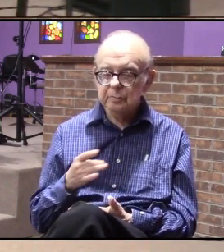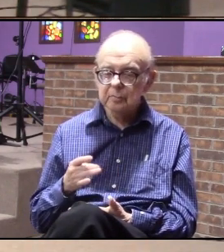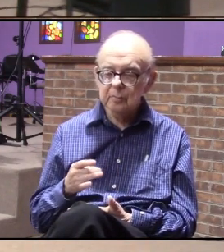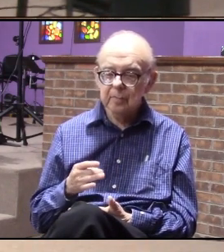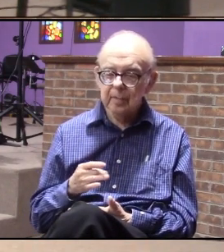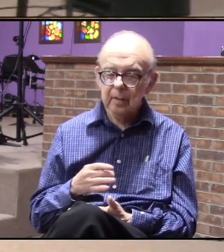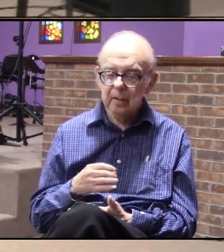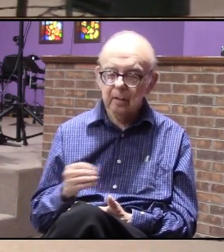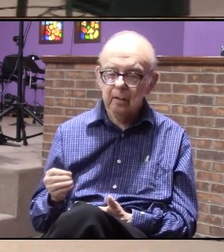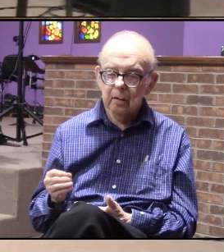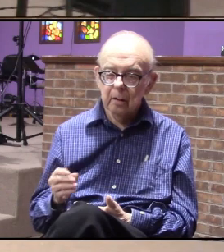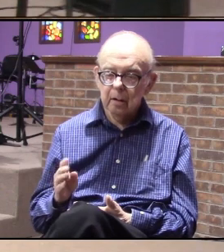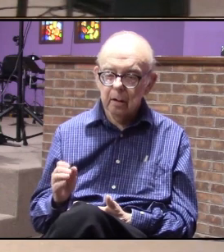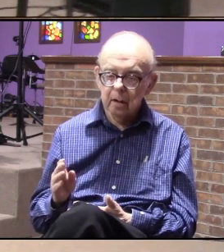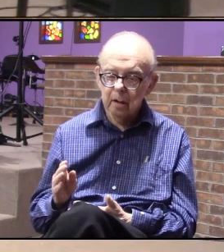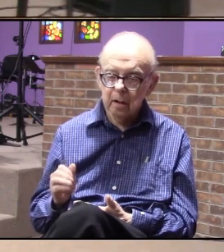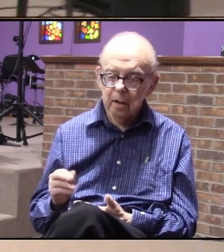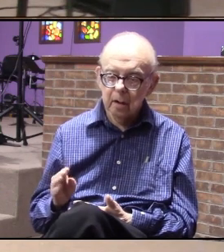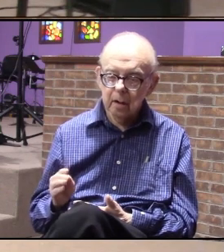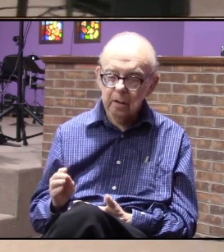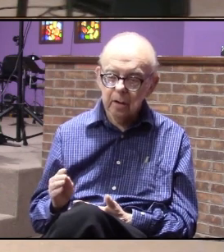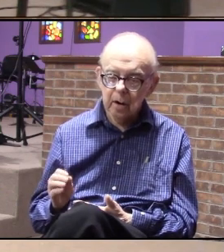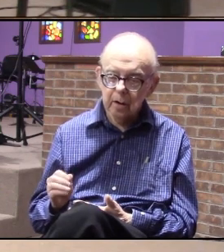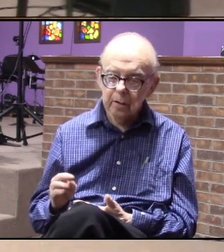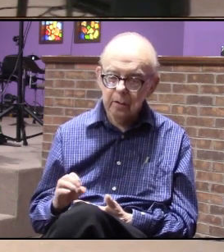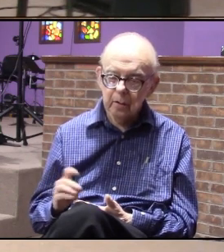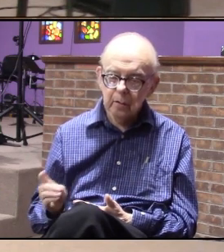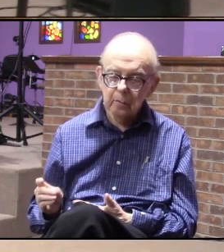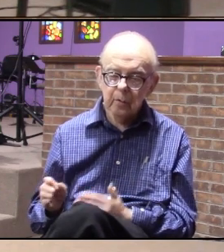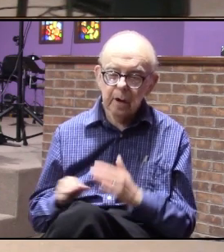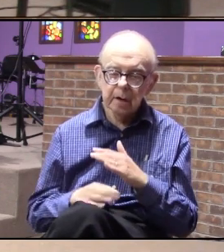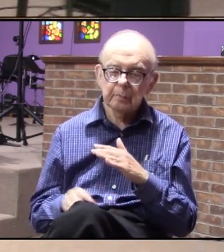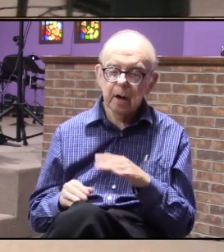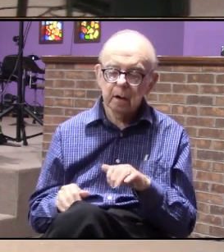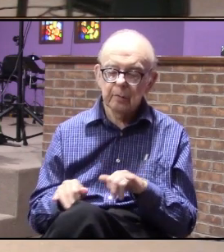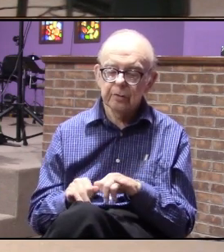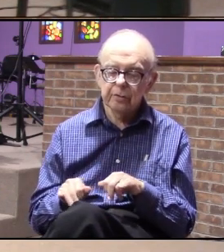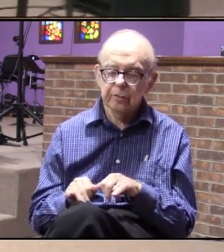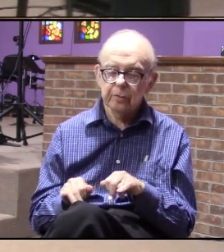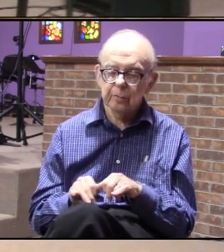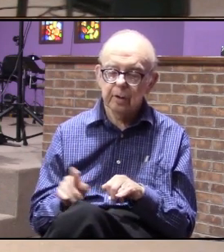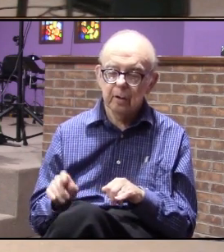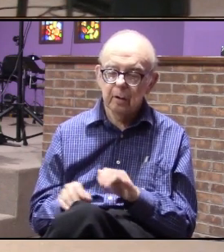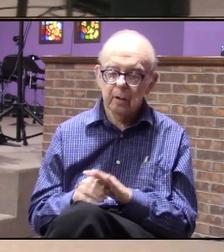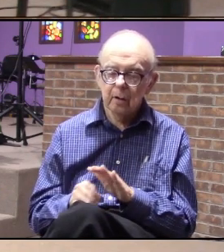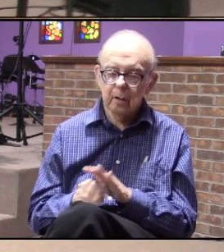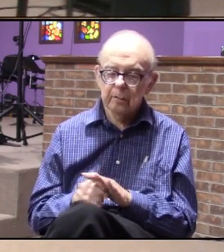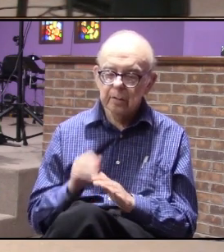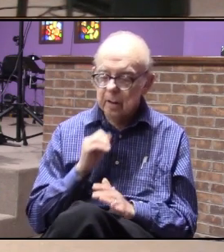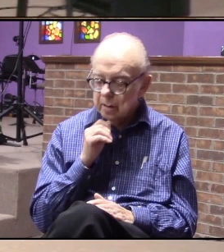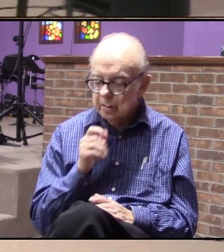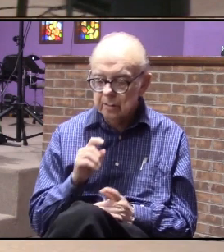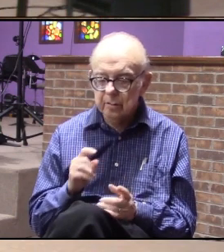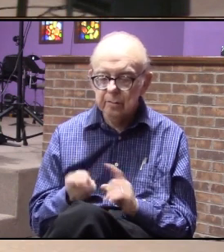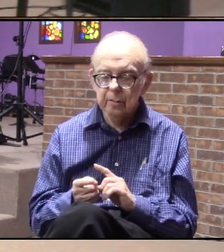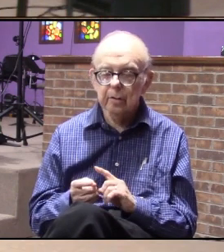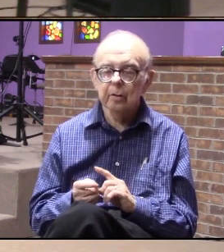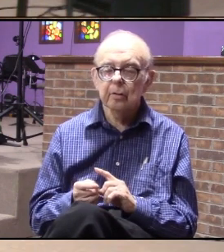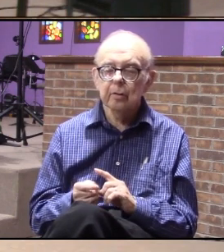put cardboard in the bottom of your shoes where you had holes because it wasn't your turn to get shoes